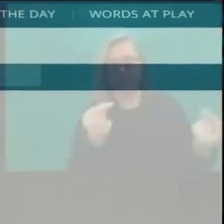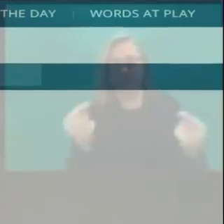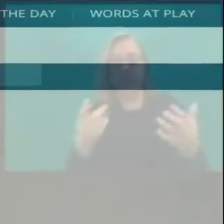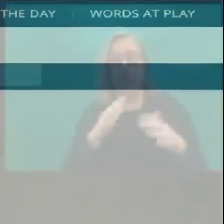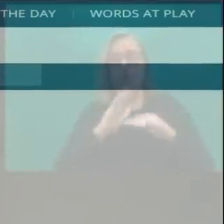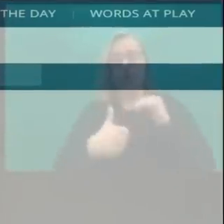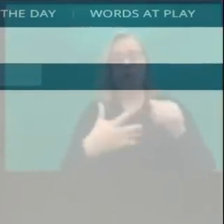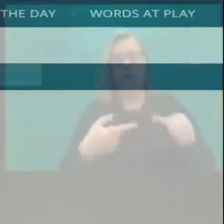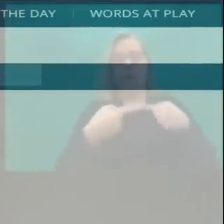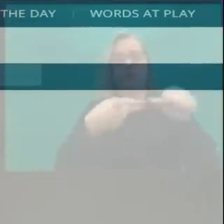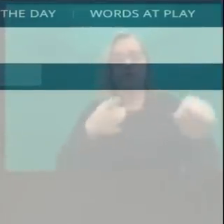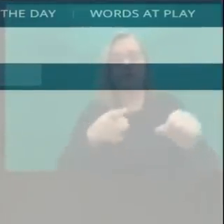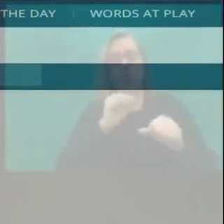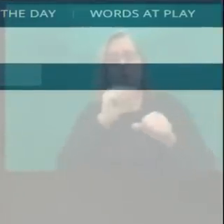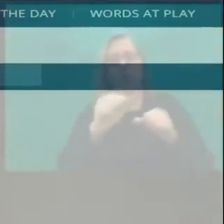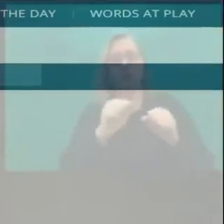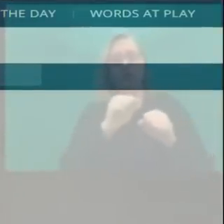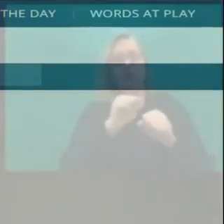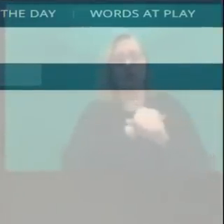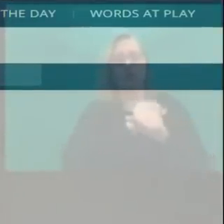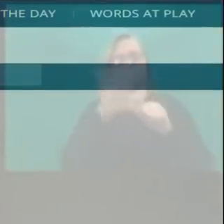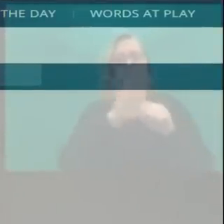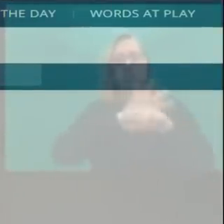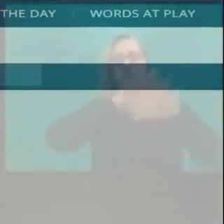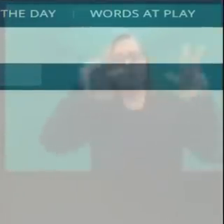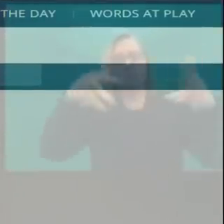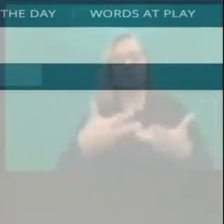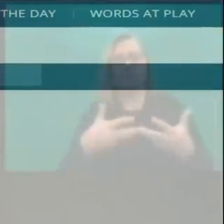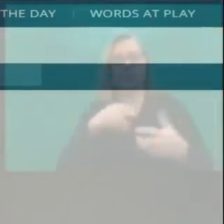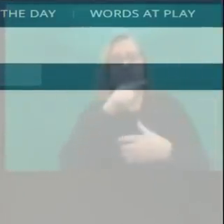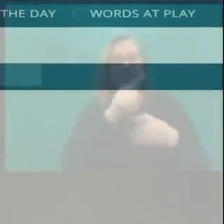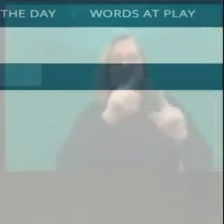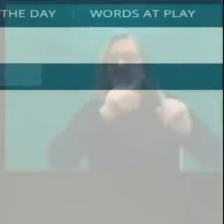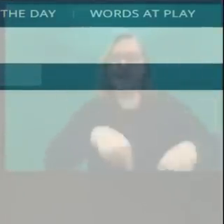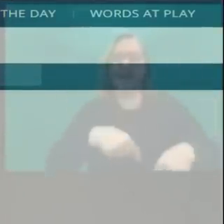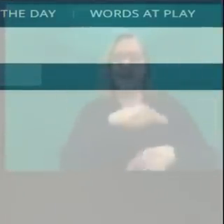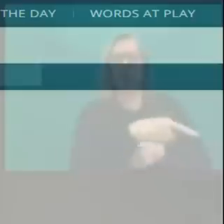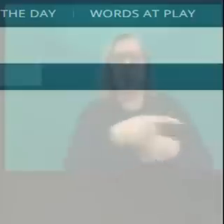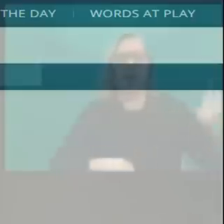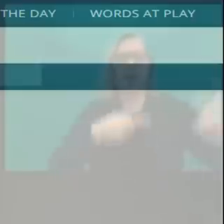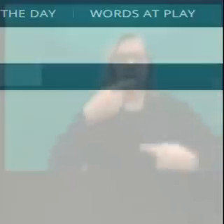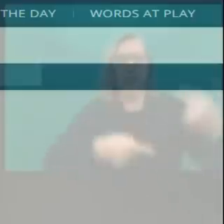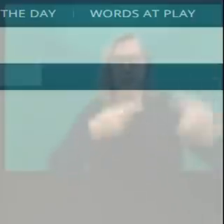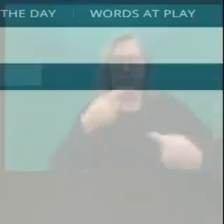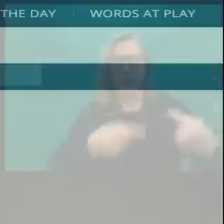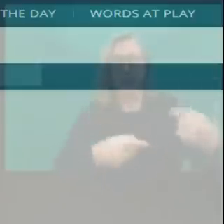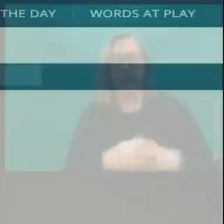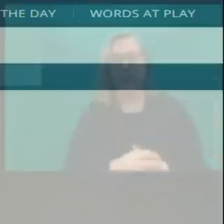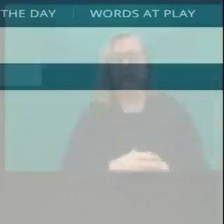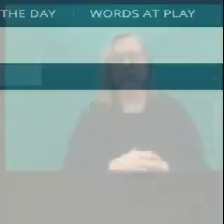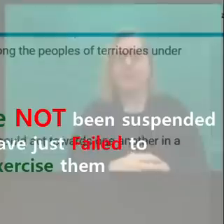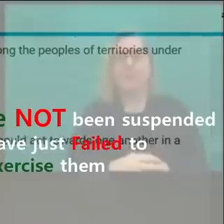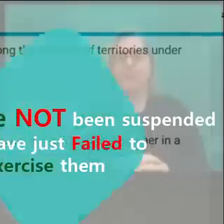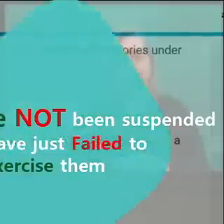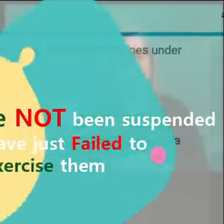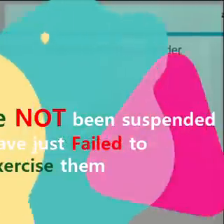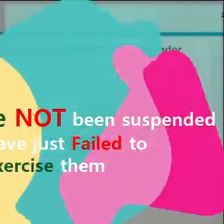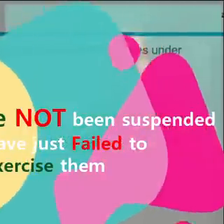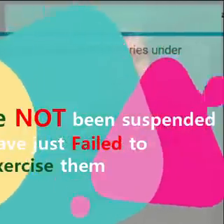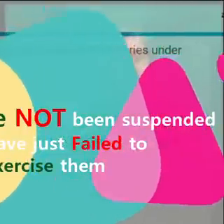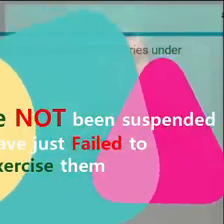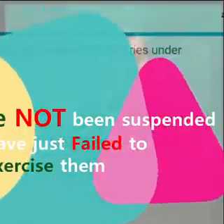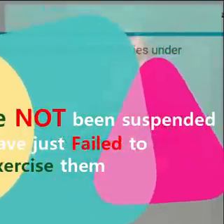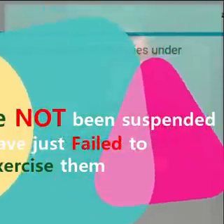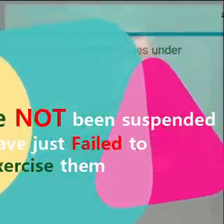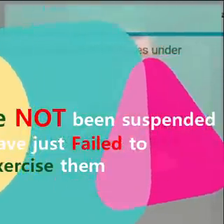engendered. And in terms of what are people's rights,